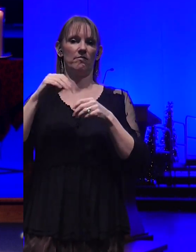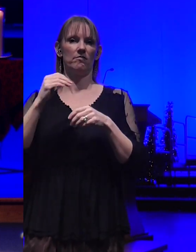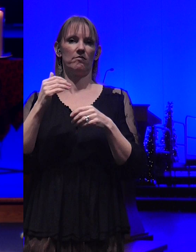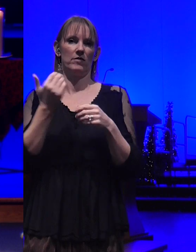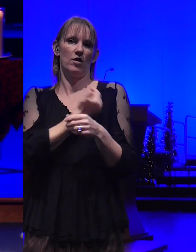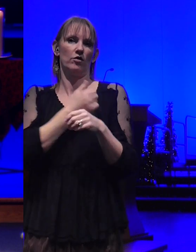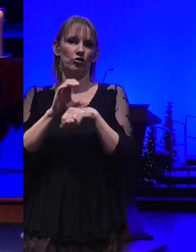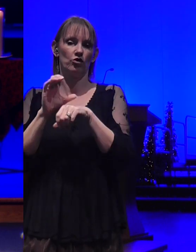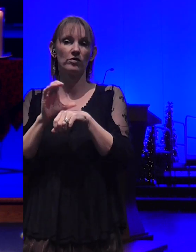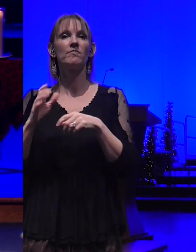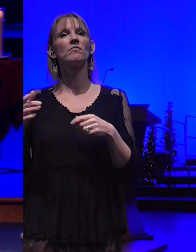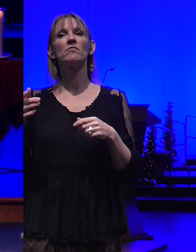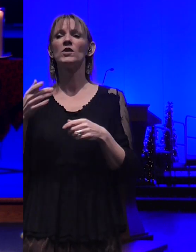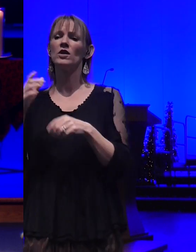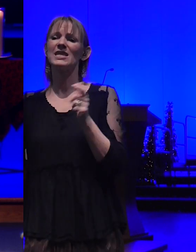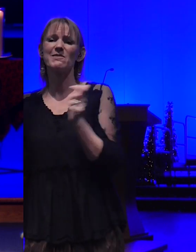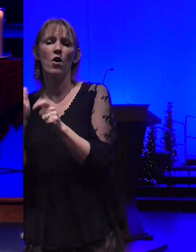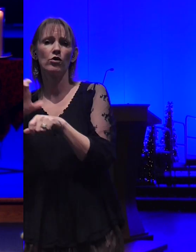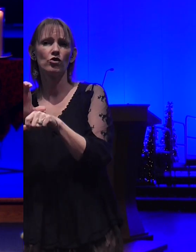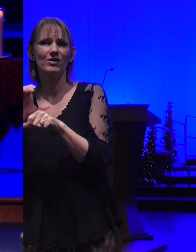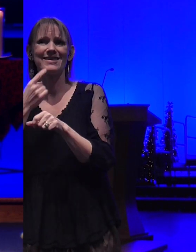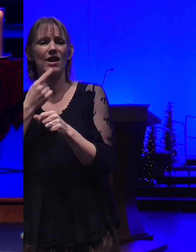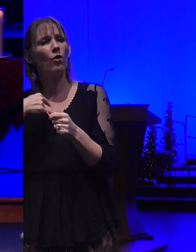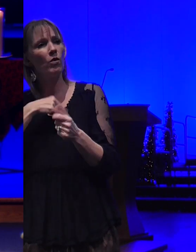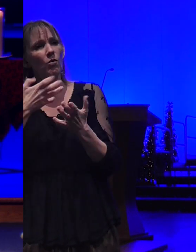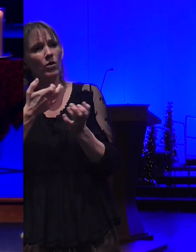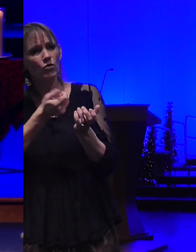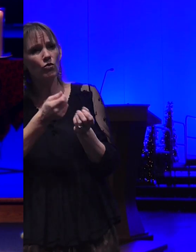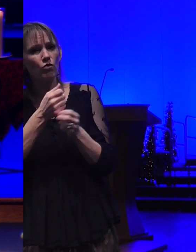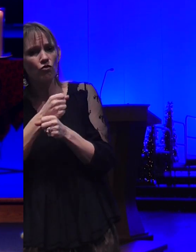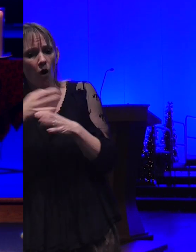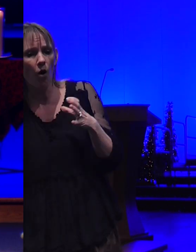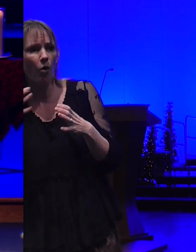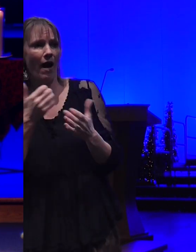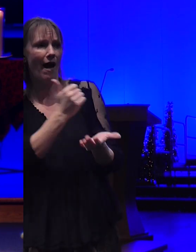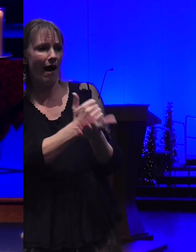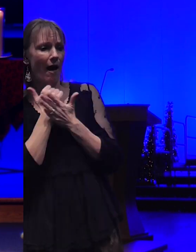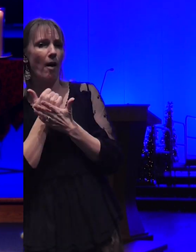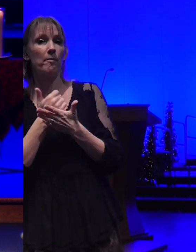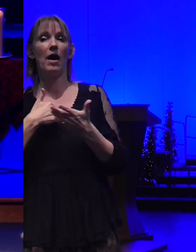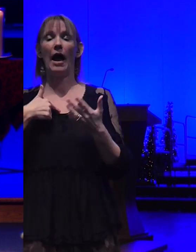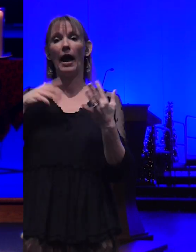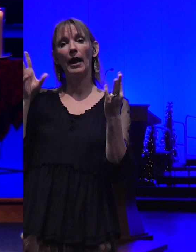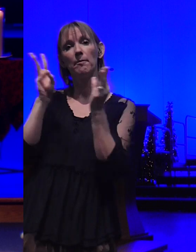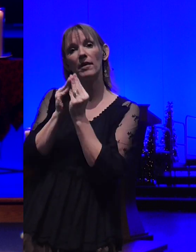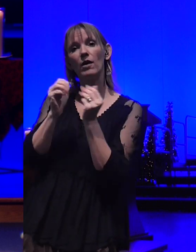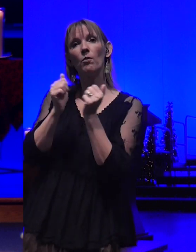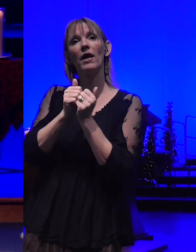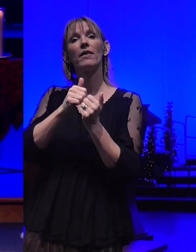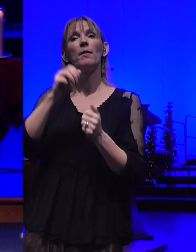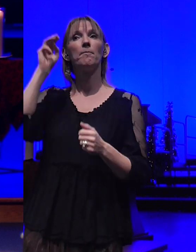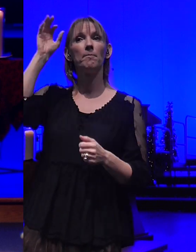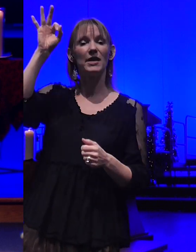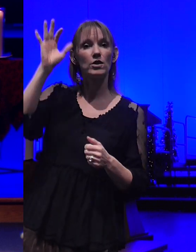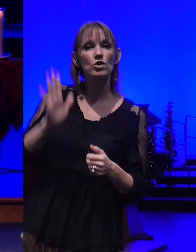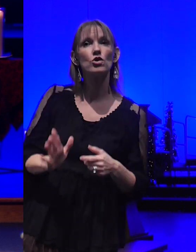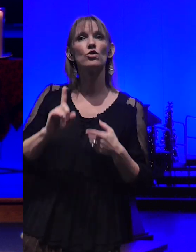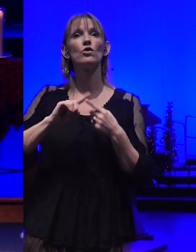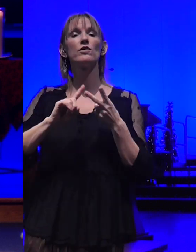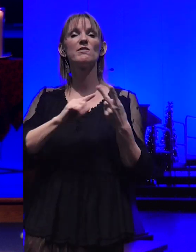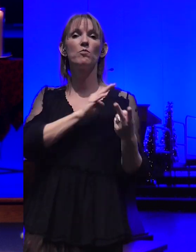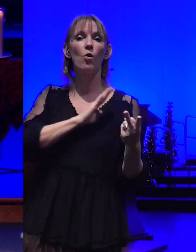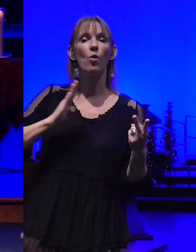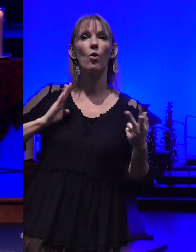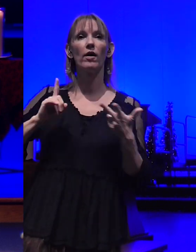But they called and they said, we'd like to grow. Come help us with that. And so I meet with ministers and boards and committees and